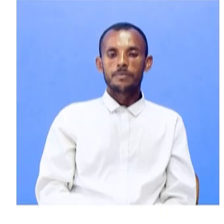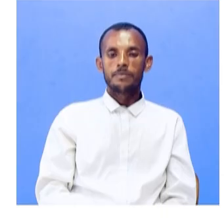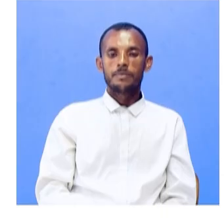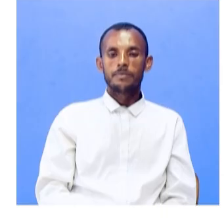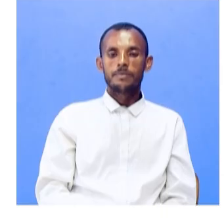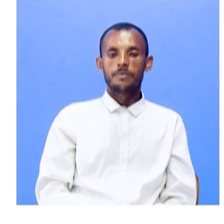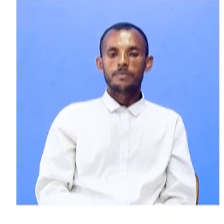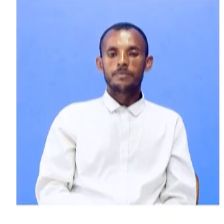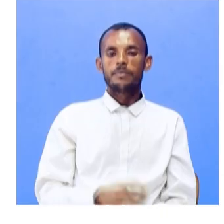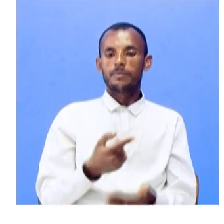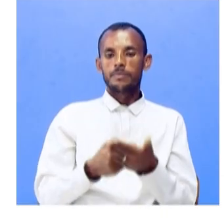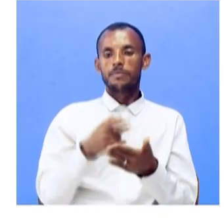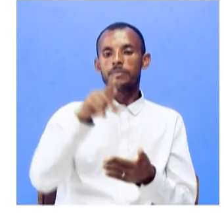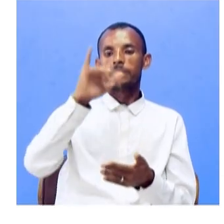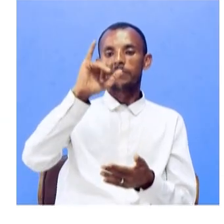This is a kite,